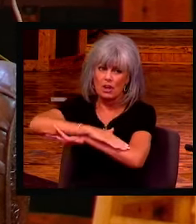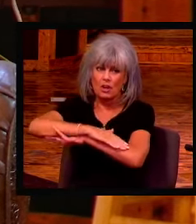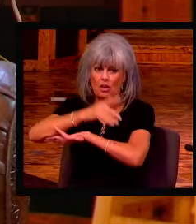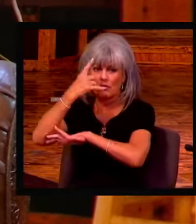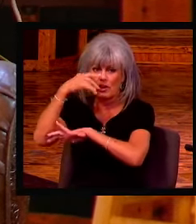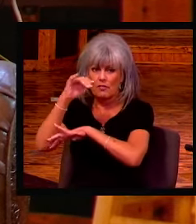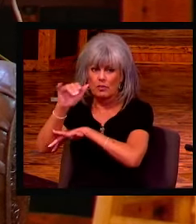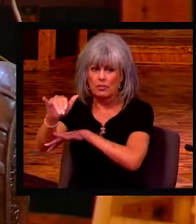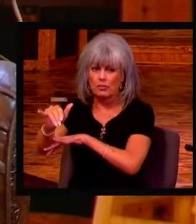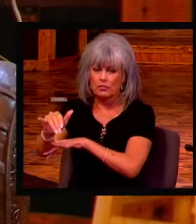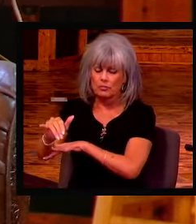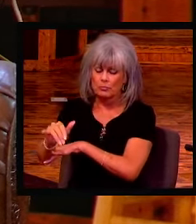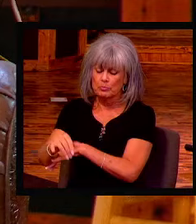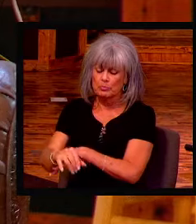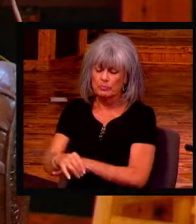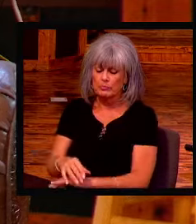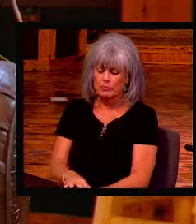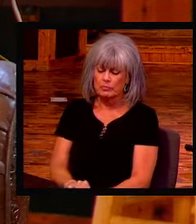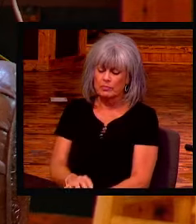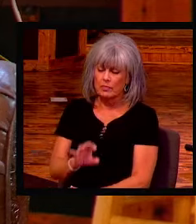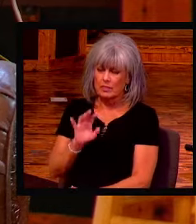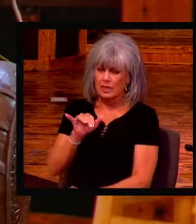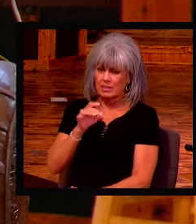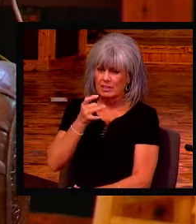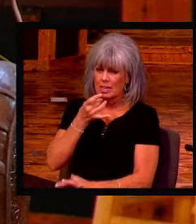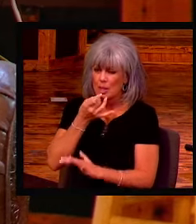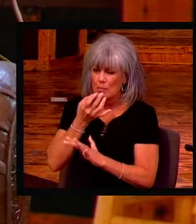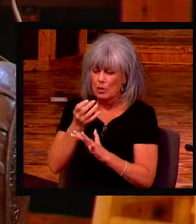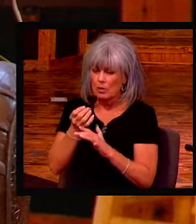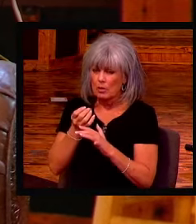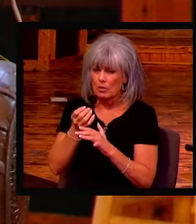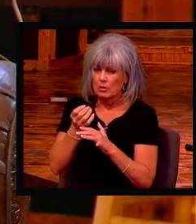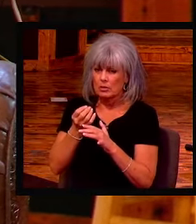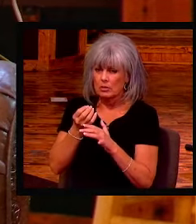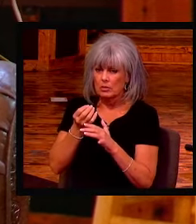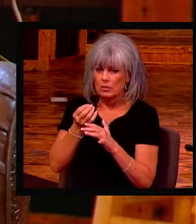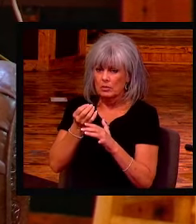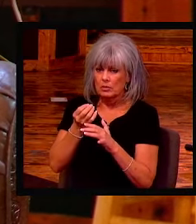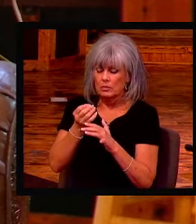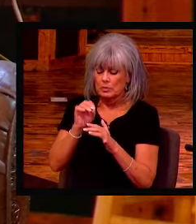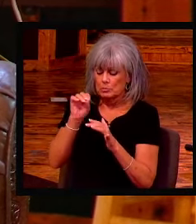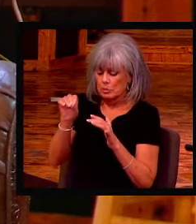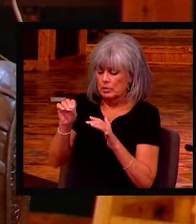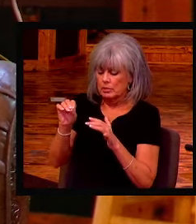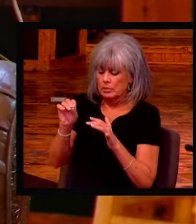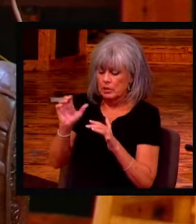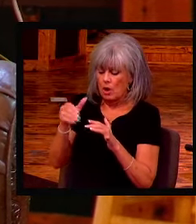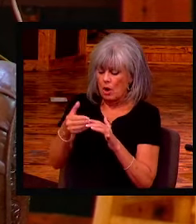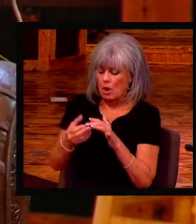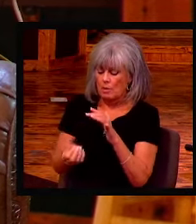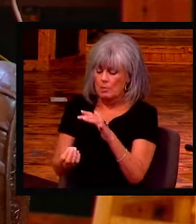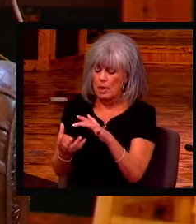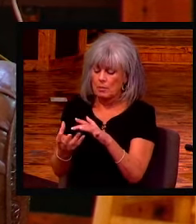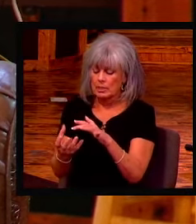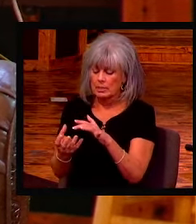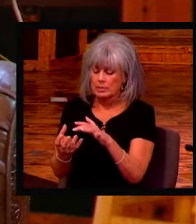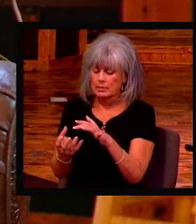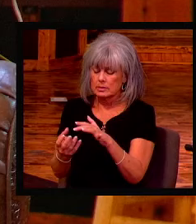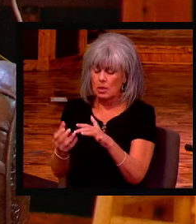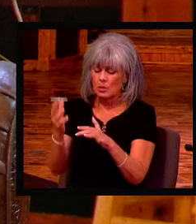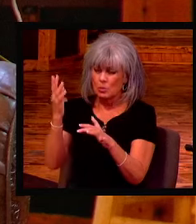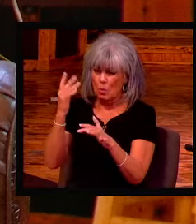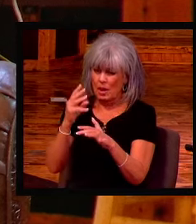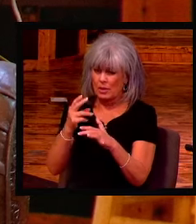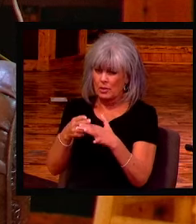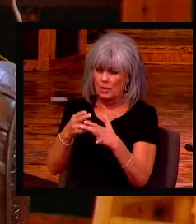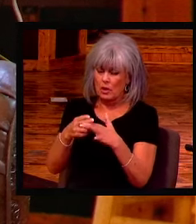rest of your life. That ember was put in a carved pumpkin, and they're called jack-o'-lanterns because